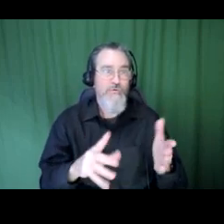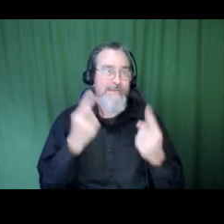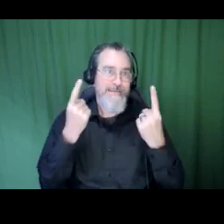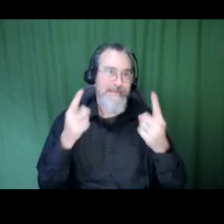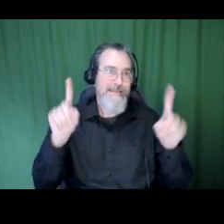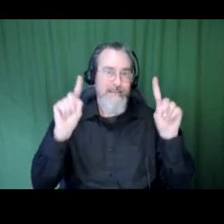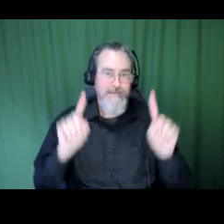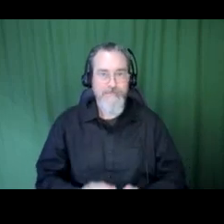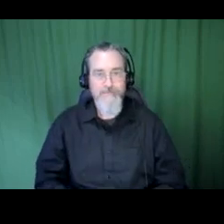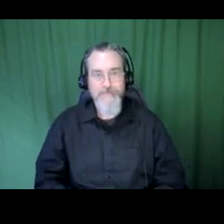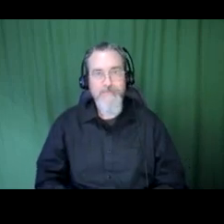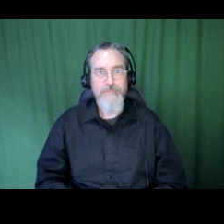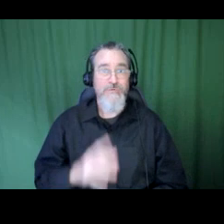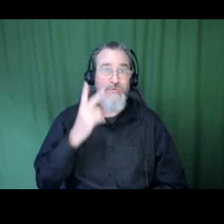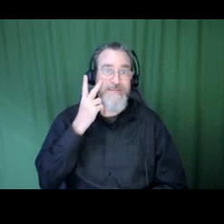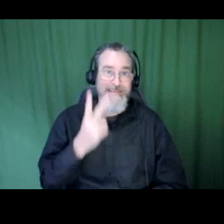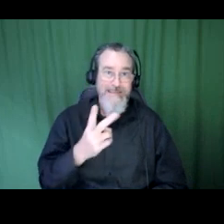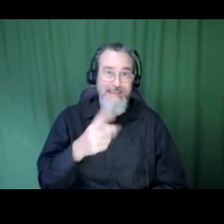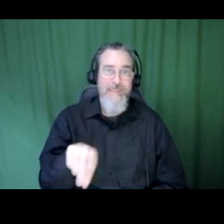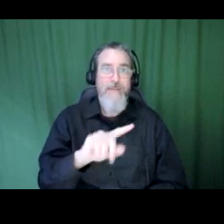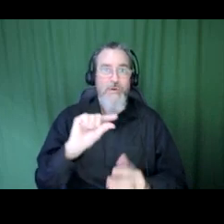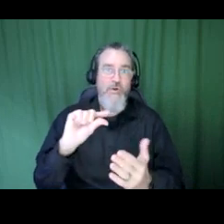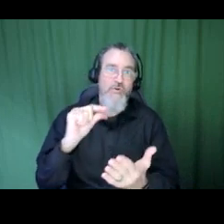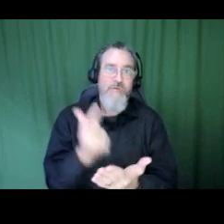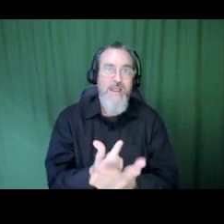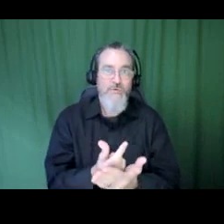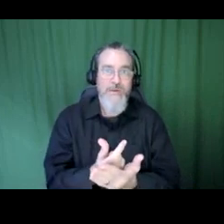Seeing them graduate at the end, like Maya did.